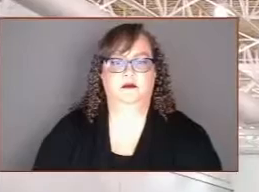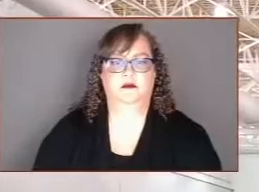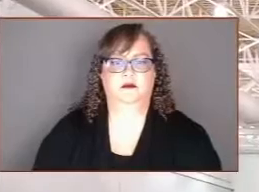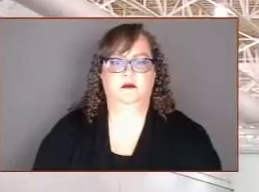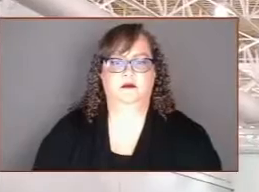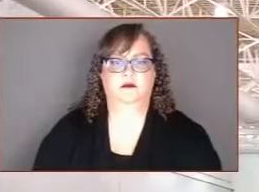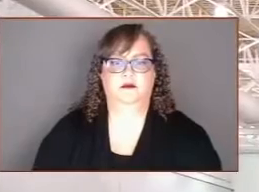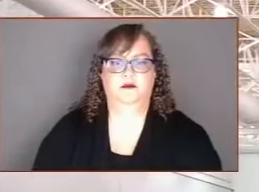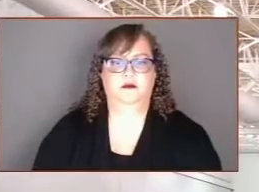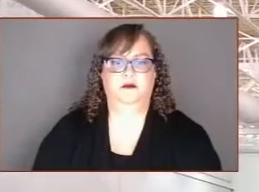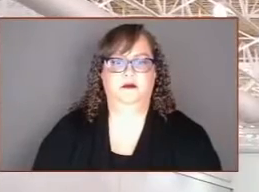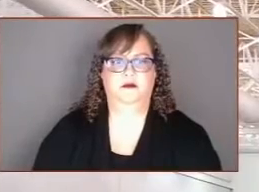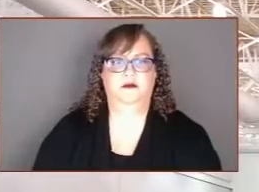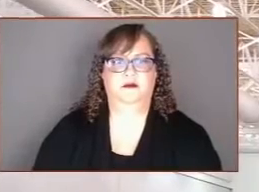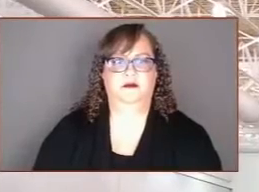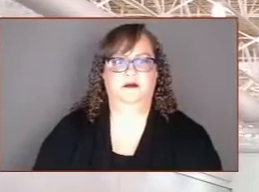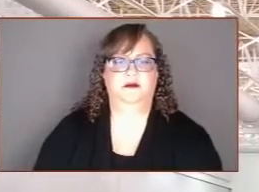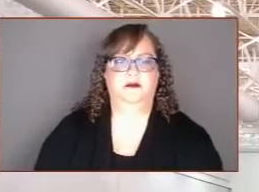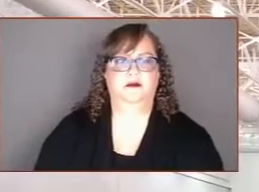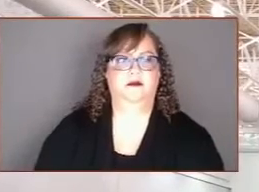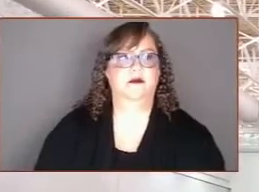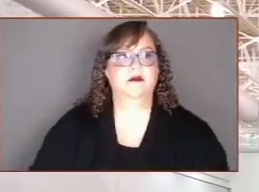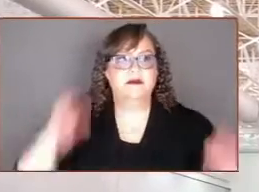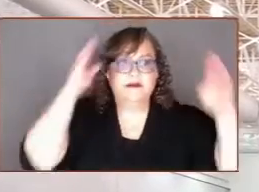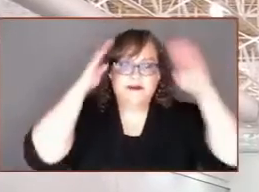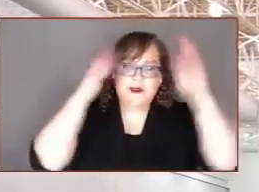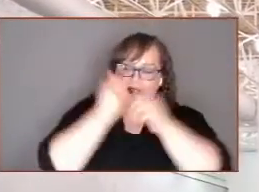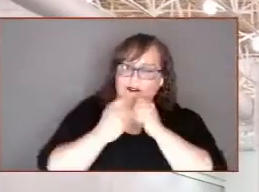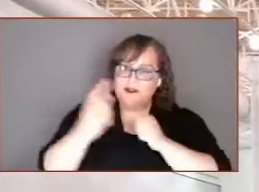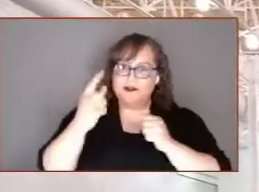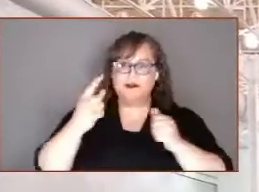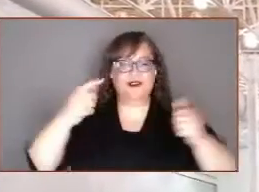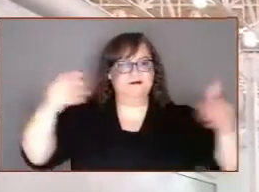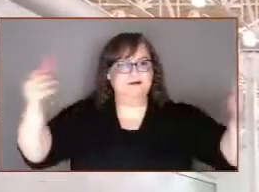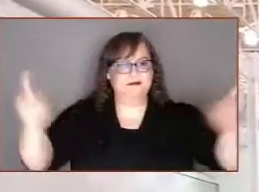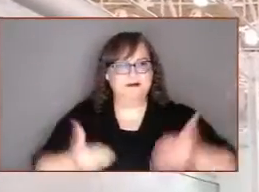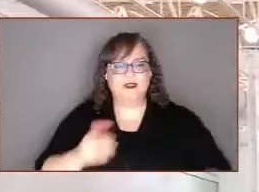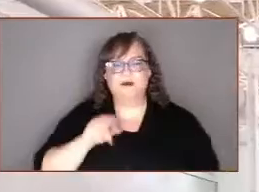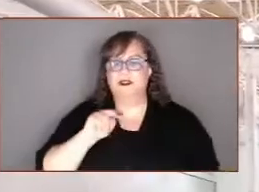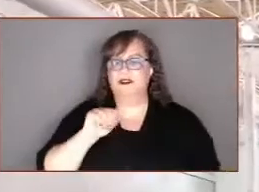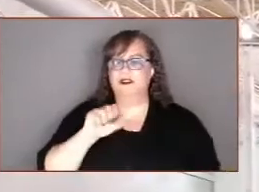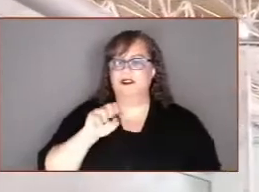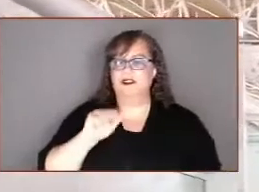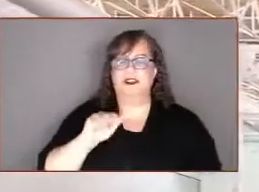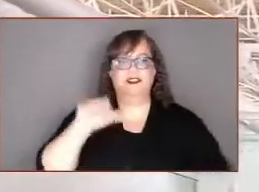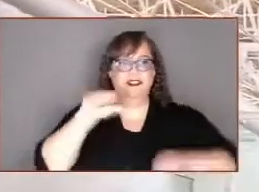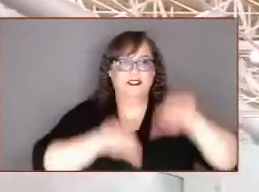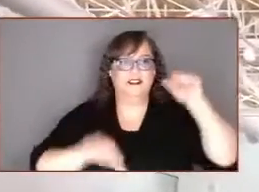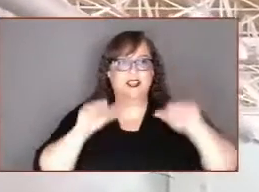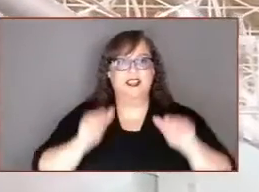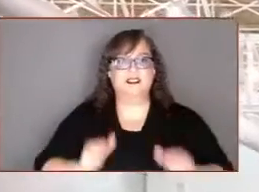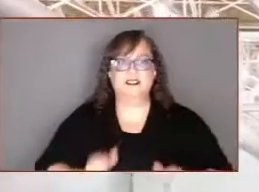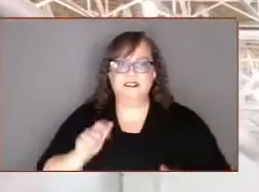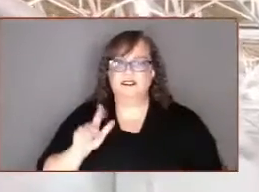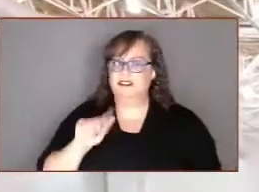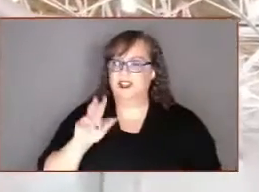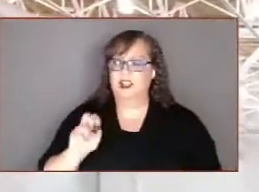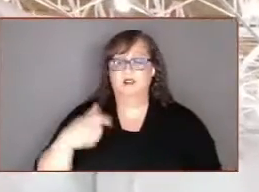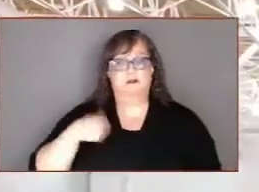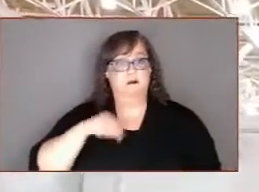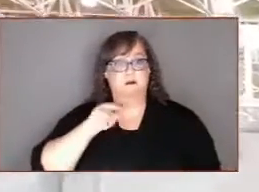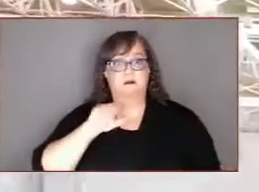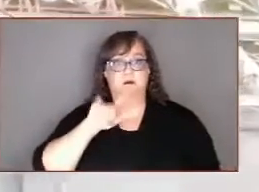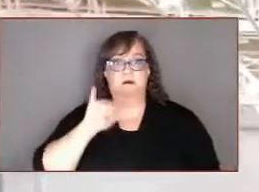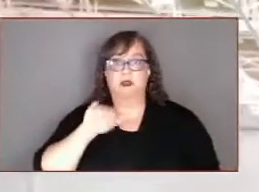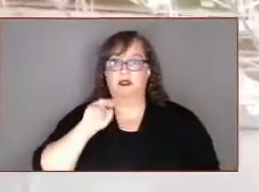Hey everybody, and welcome to NASA Science Live. I'm Molly McKinney, one of your co-hosts for today, as we join you from the Hampton